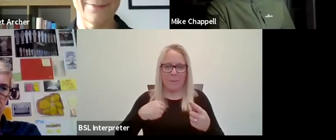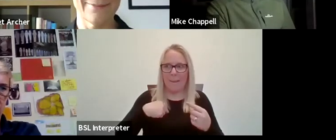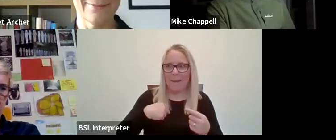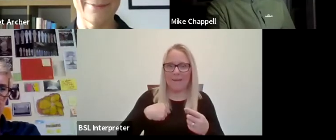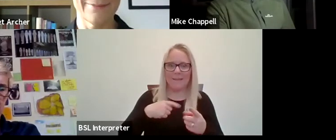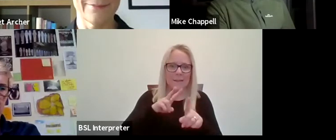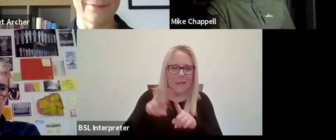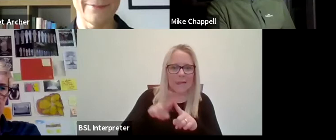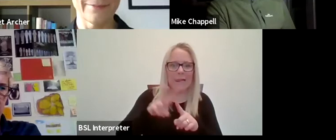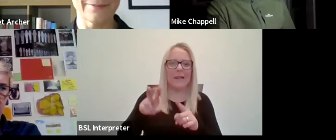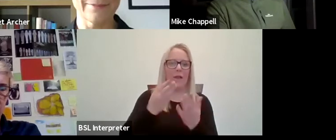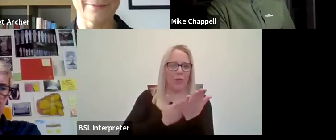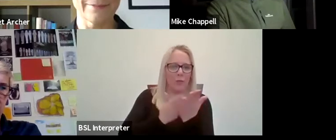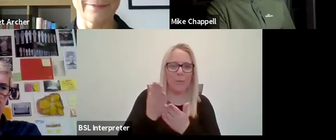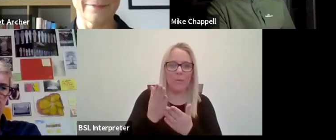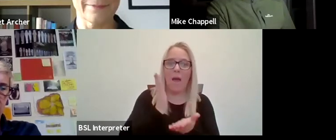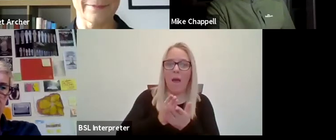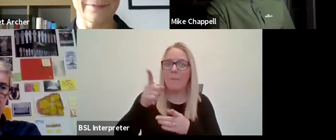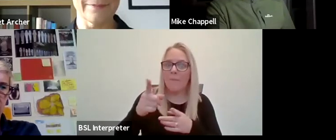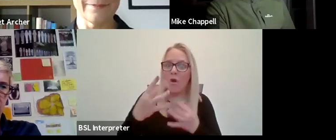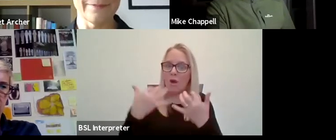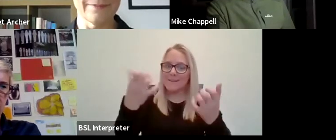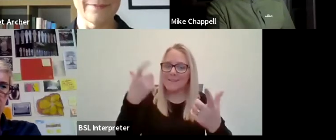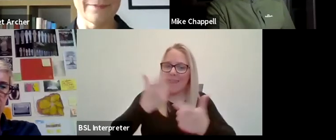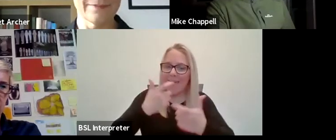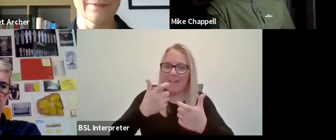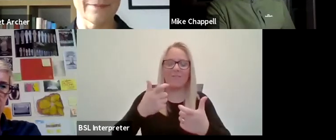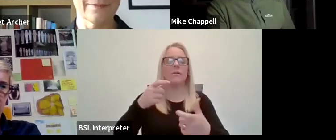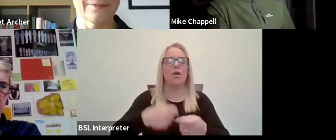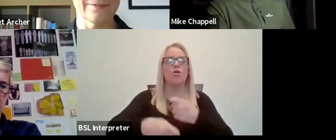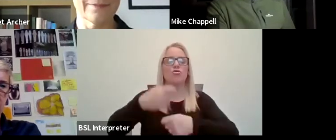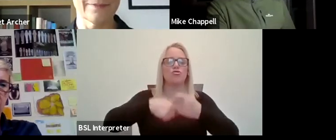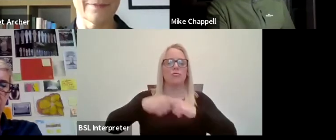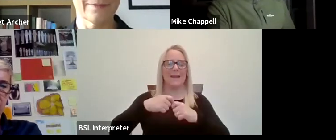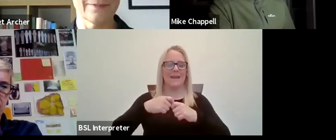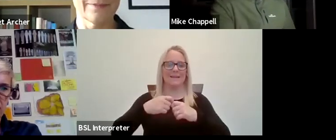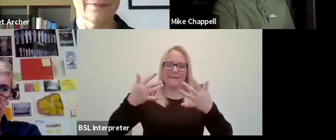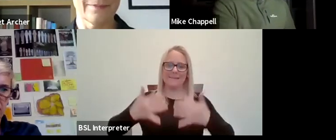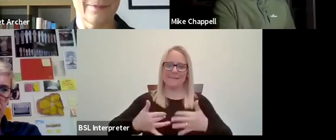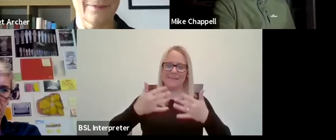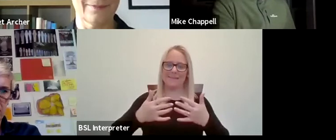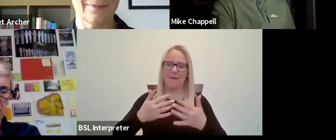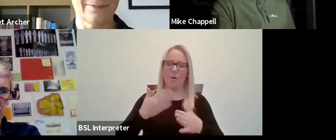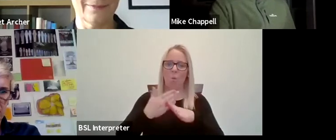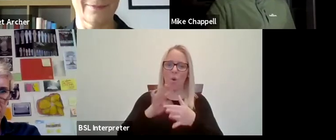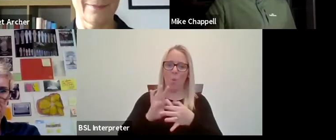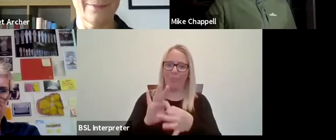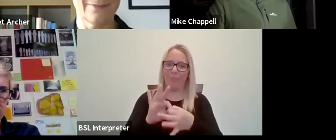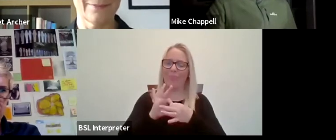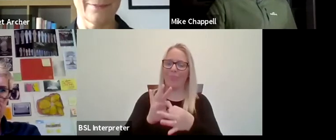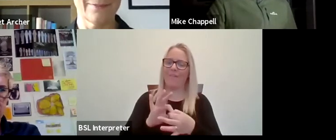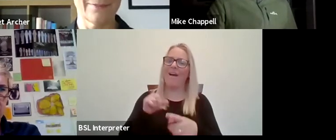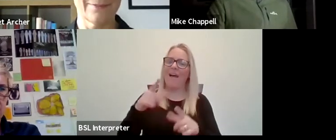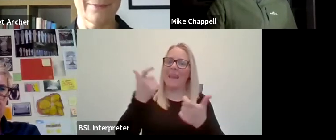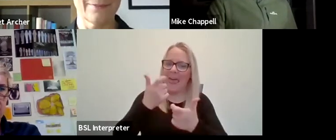the time, designing from the audience feedback, but with it. And then, of course, a 20-day run in Edinburgh. So